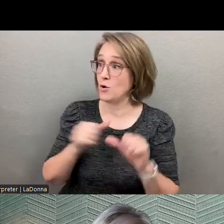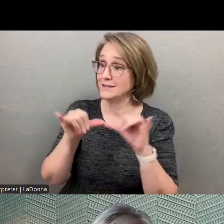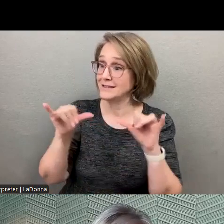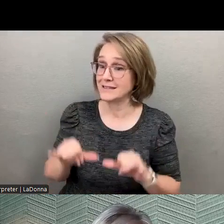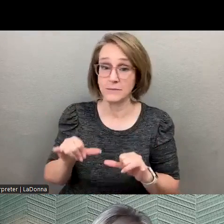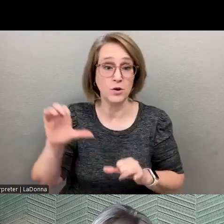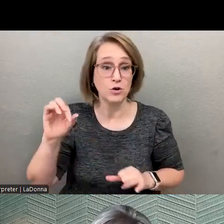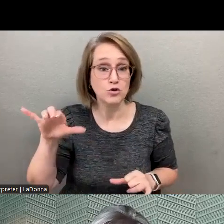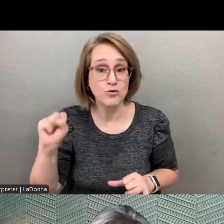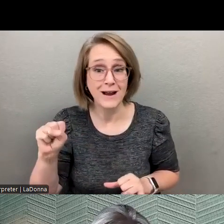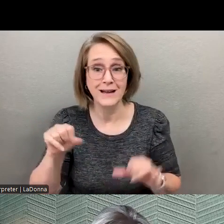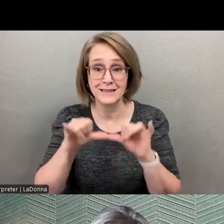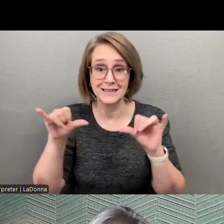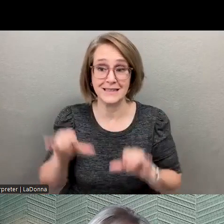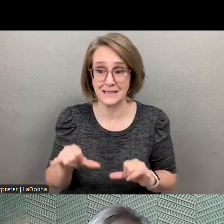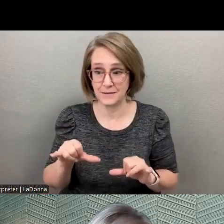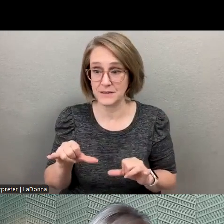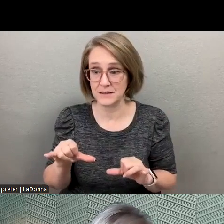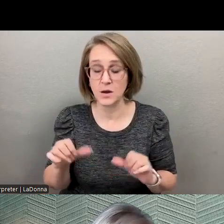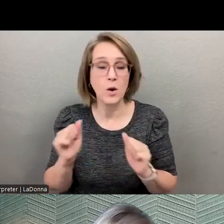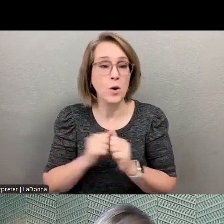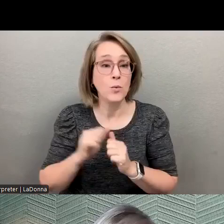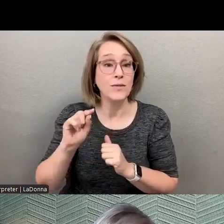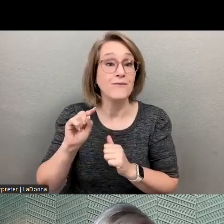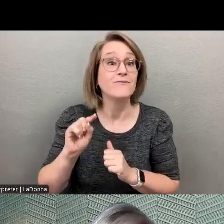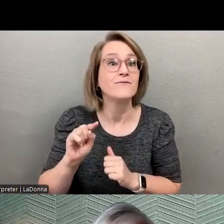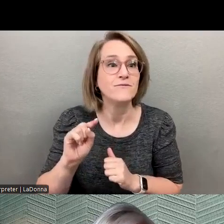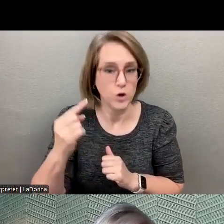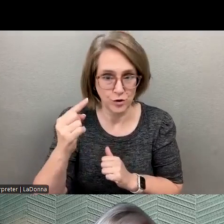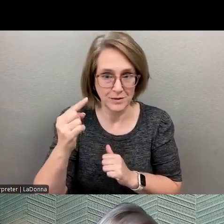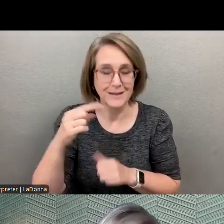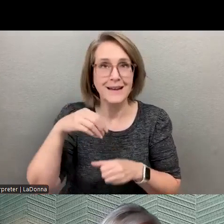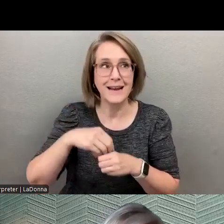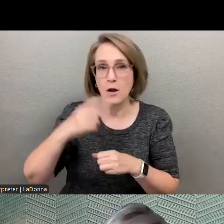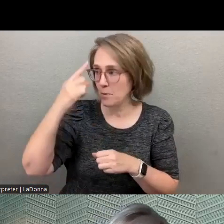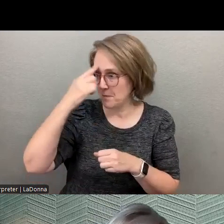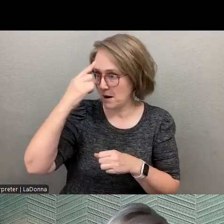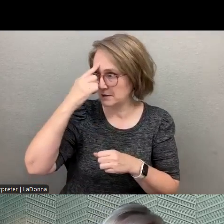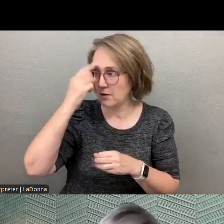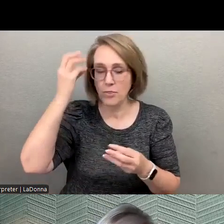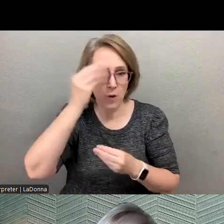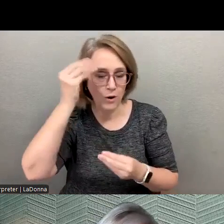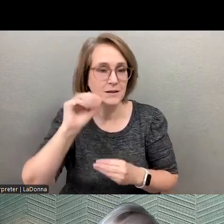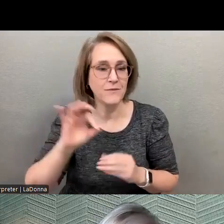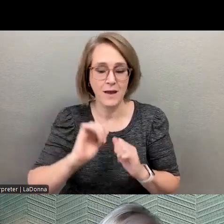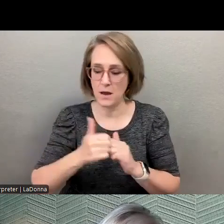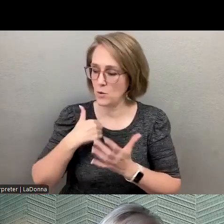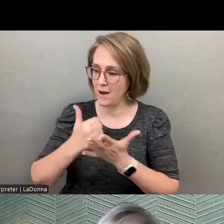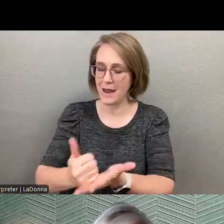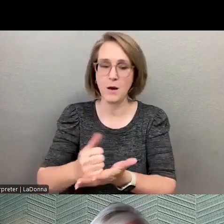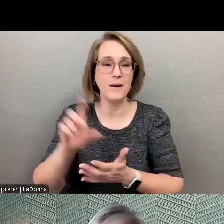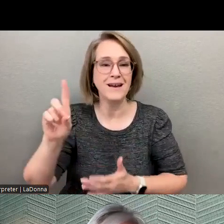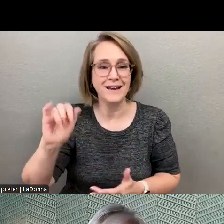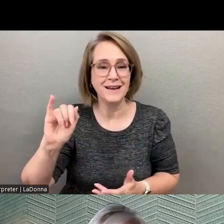our crisis systems with first and foremost in our mind of how we can help